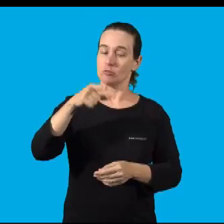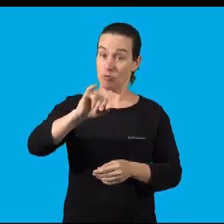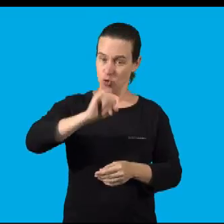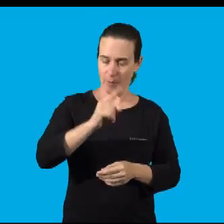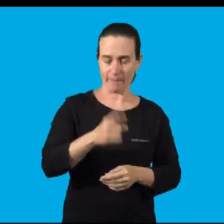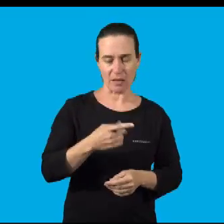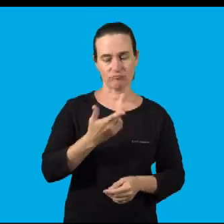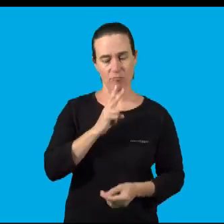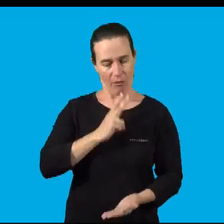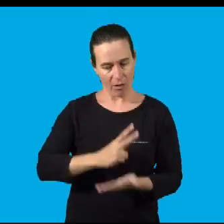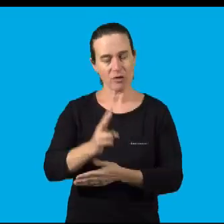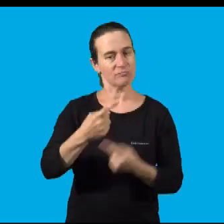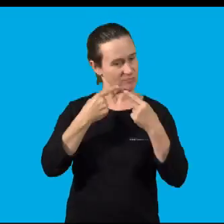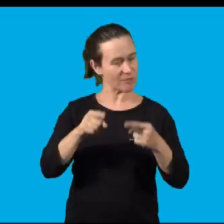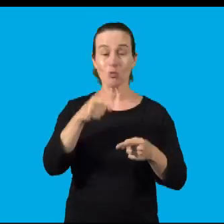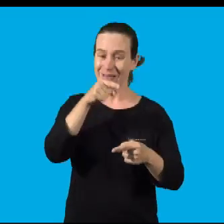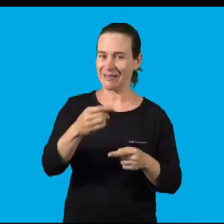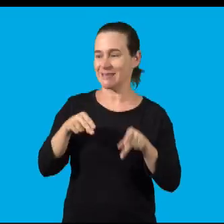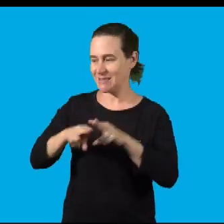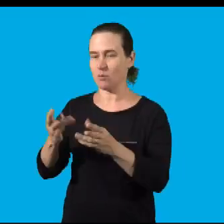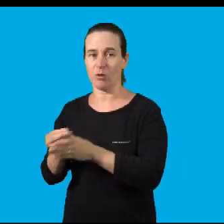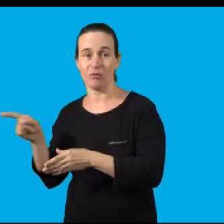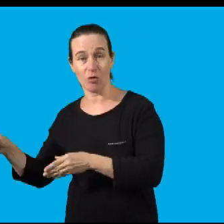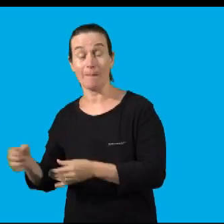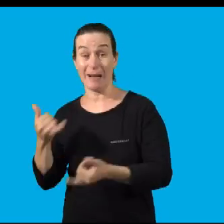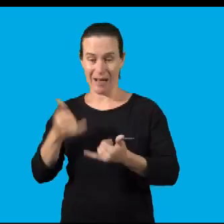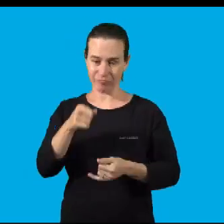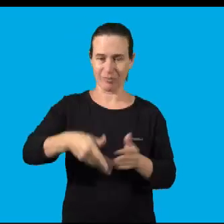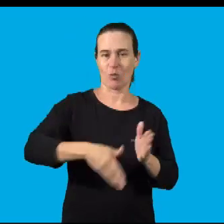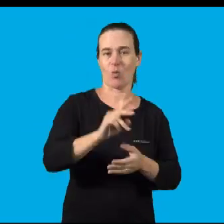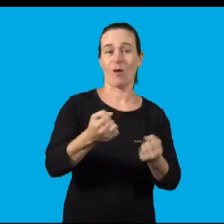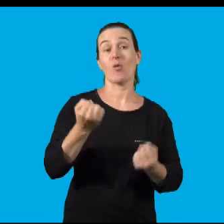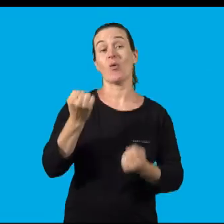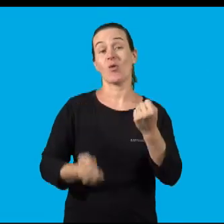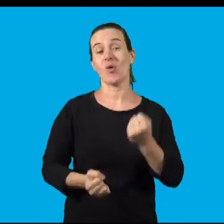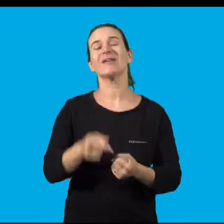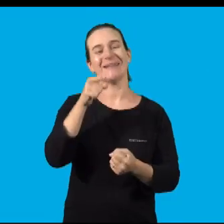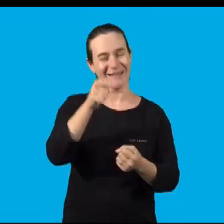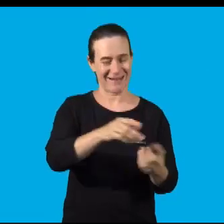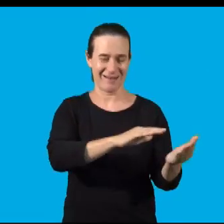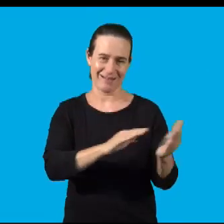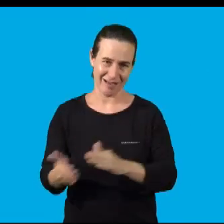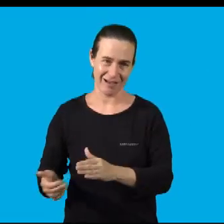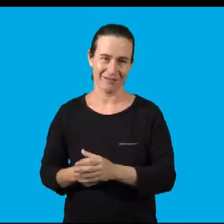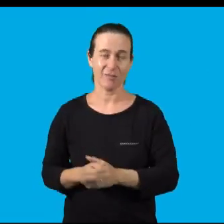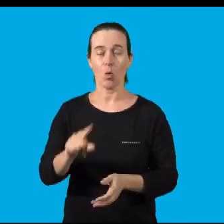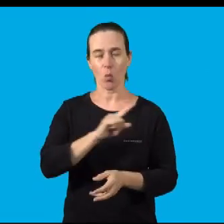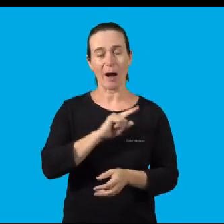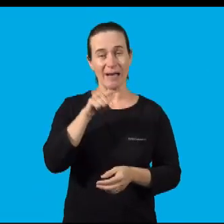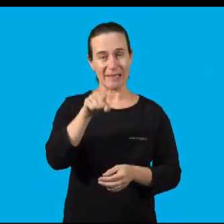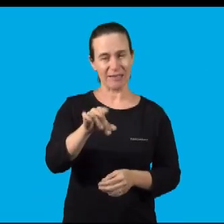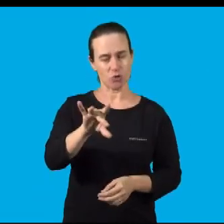of his affair. Owing to the unjust court system, John is then prosecuted for witchcraft, and he ultimately